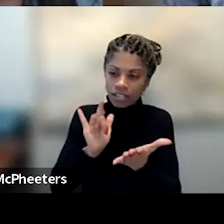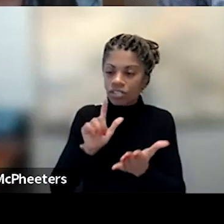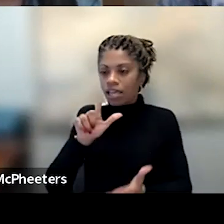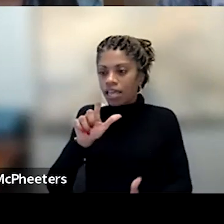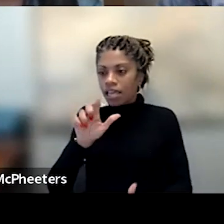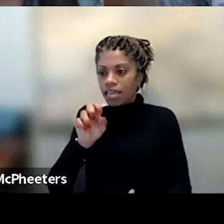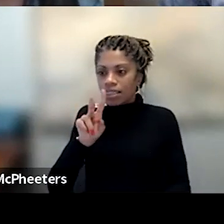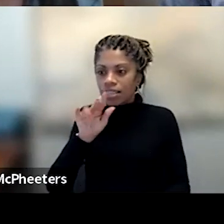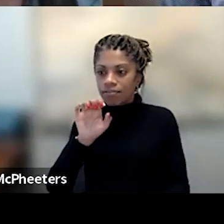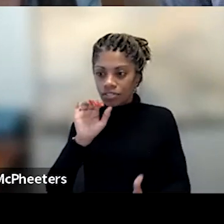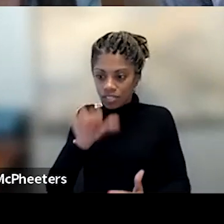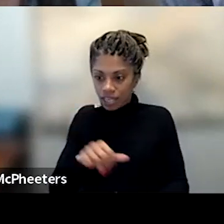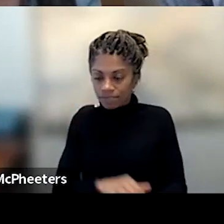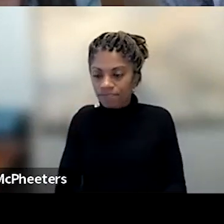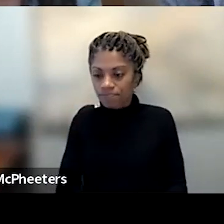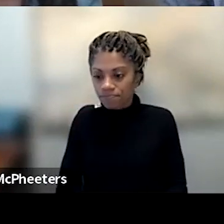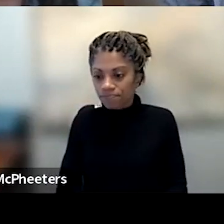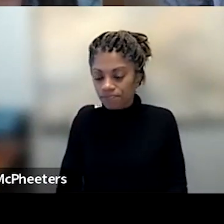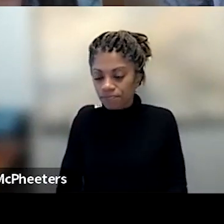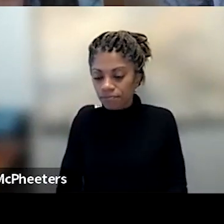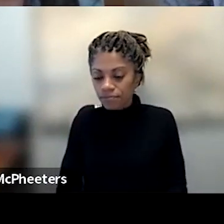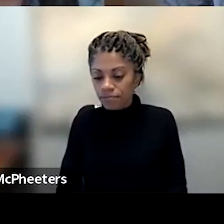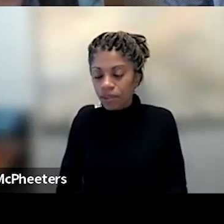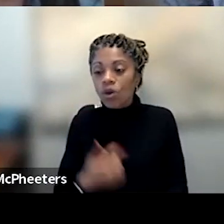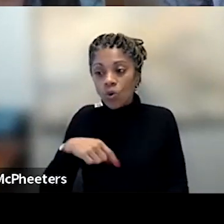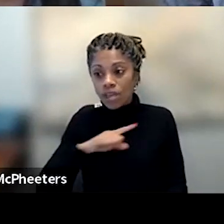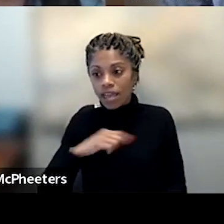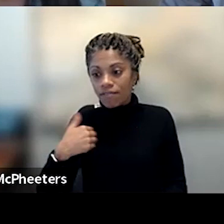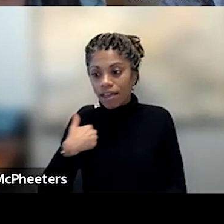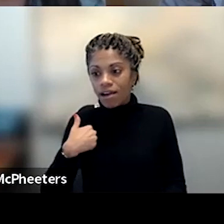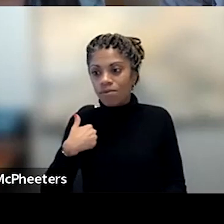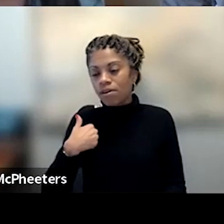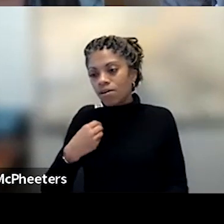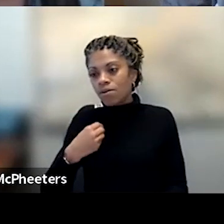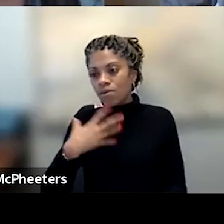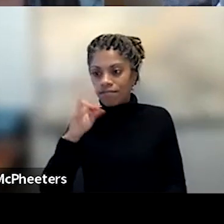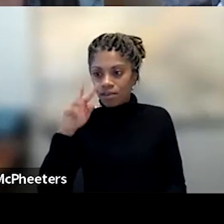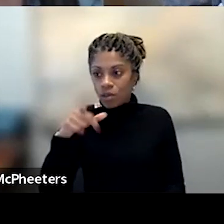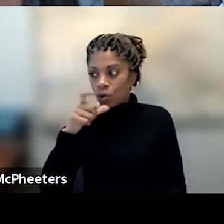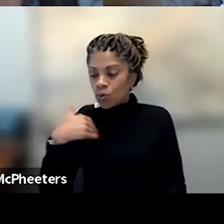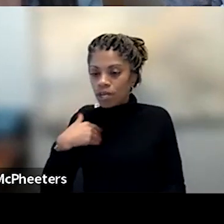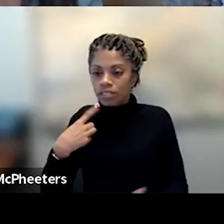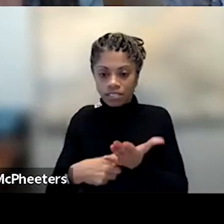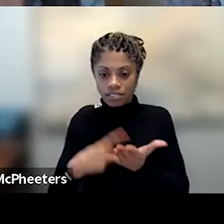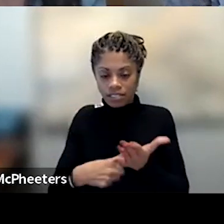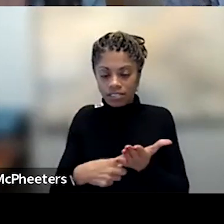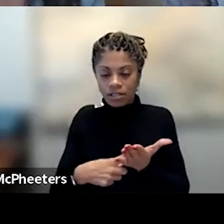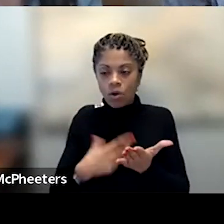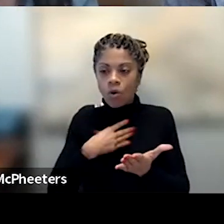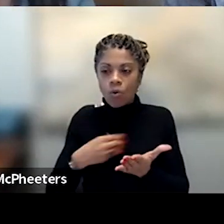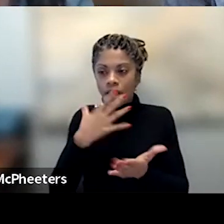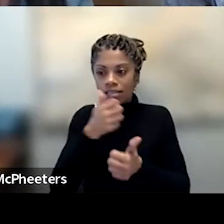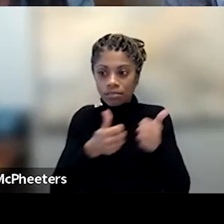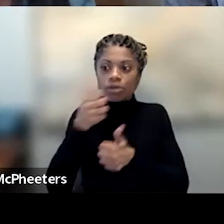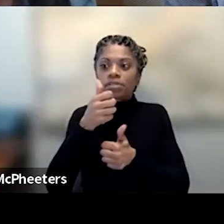very explicitly about white supremacist systems. He's a white man, right? And one of the